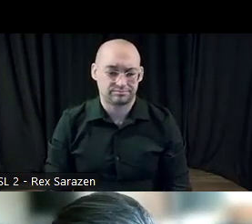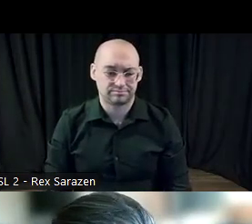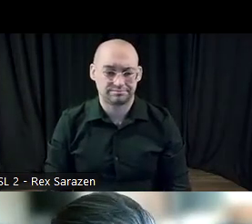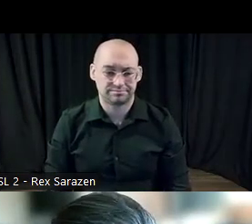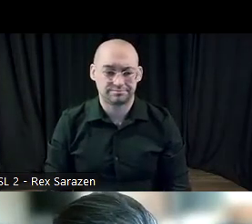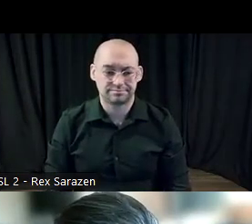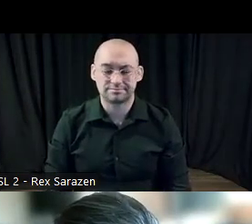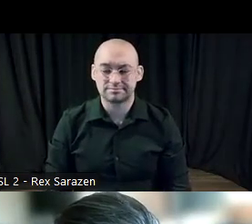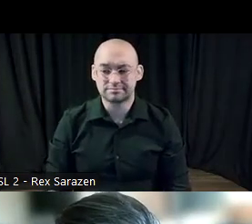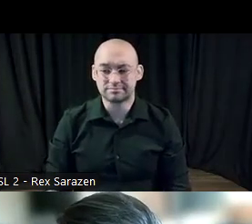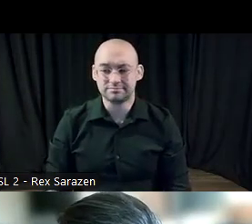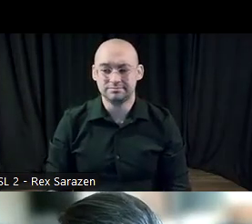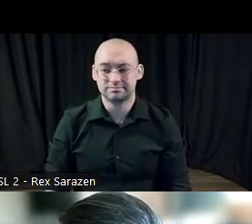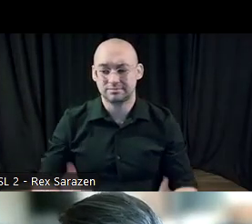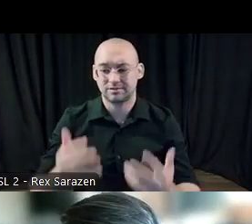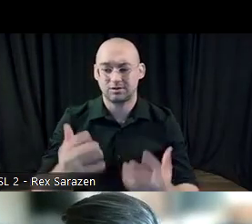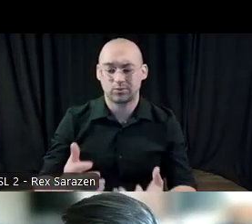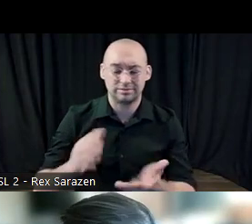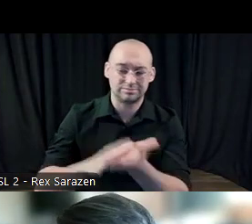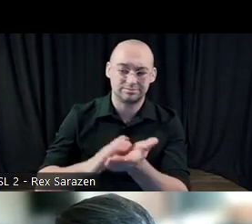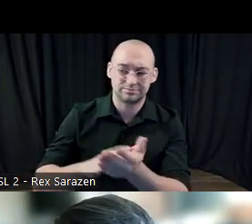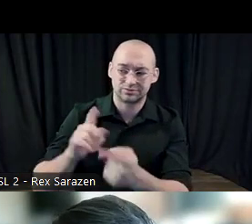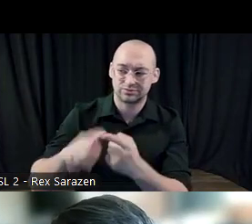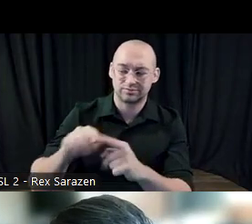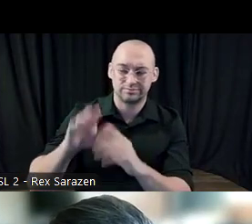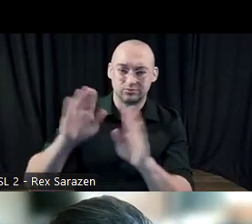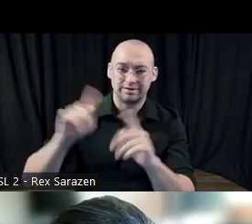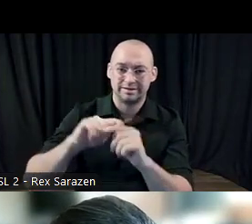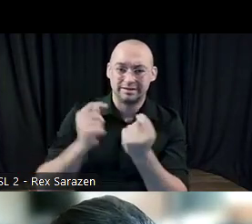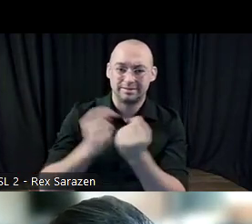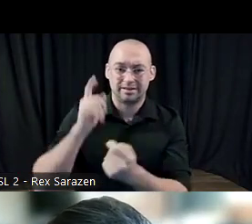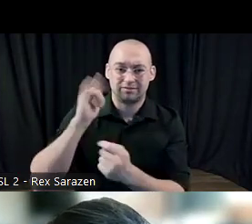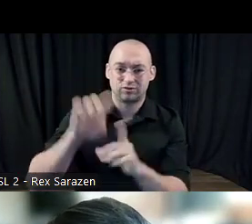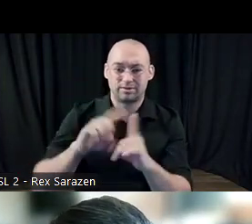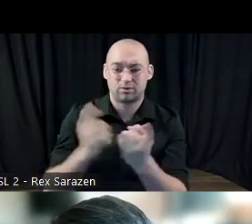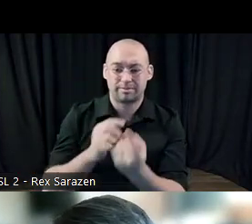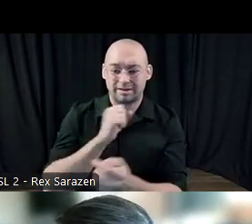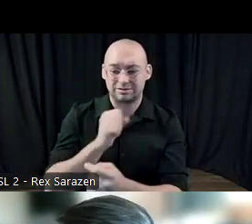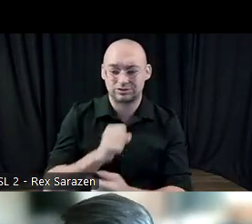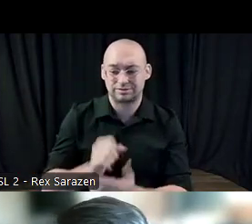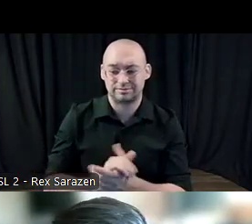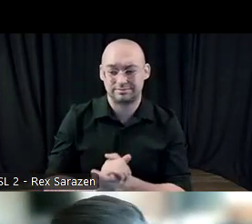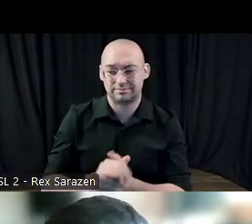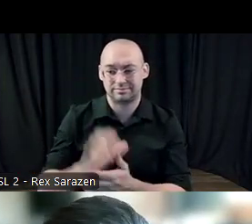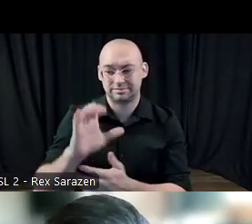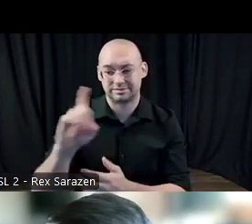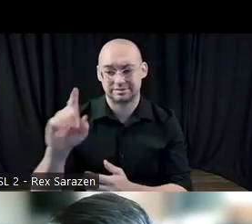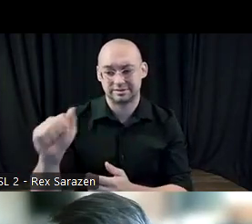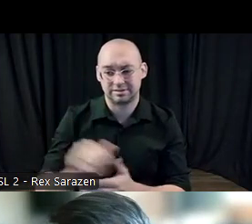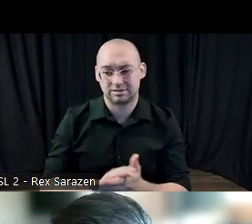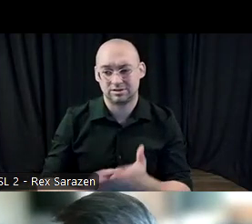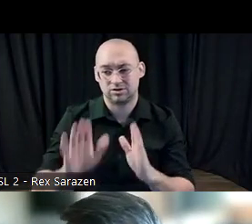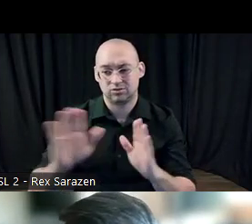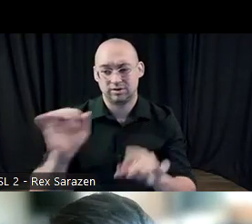By the way, I want to do a shout out to the incredible team from California Department of Aging, CDA. You guys do incredible